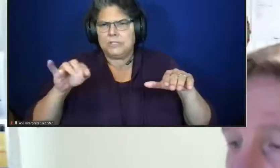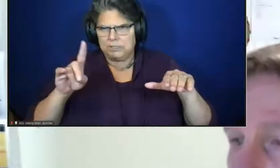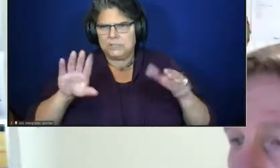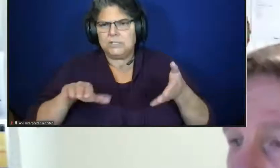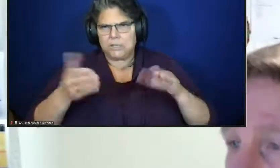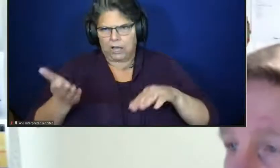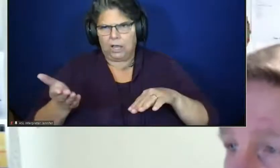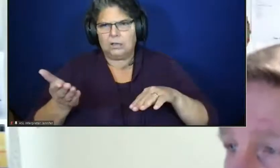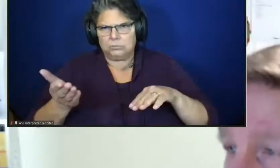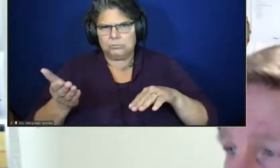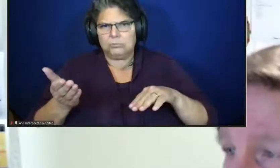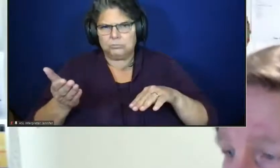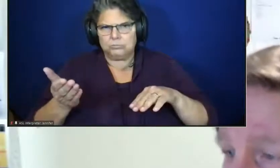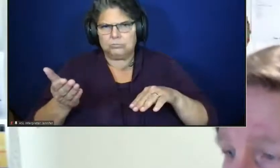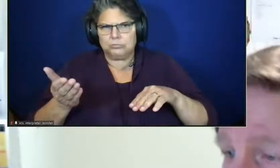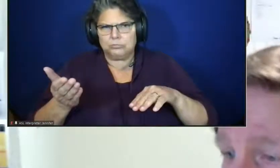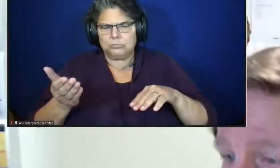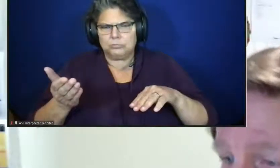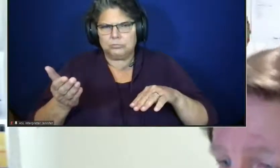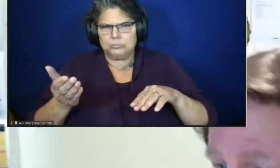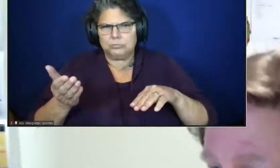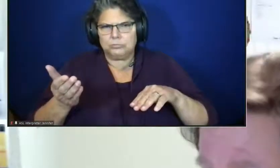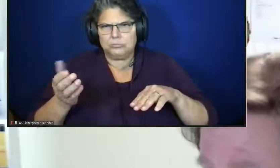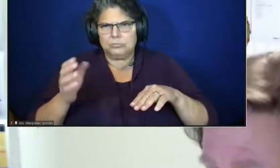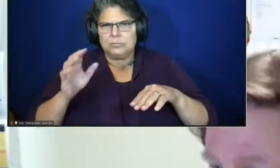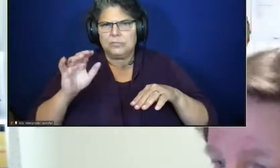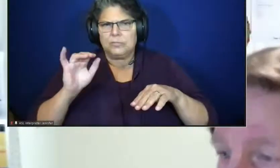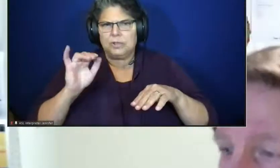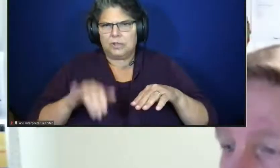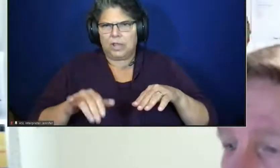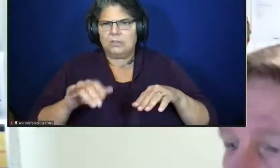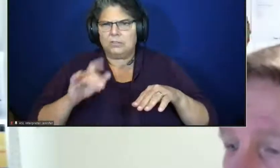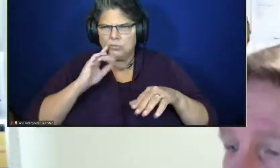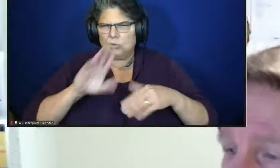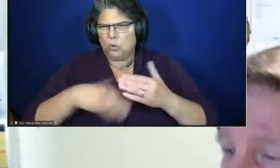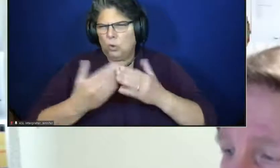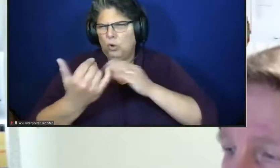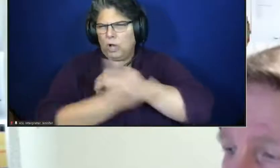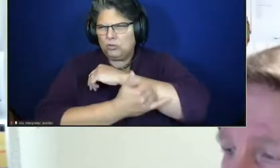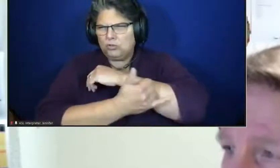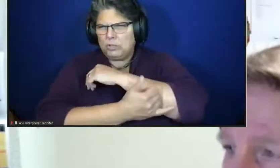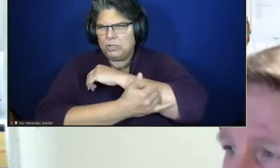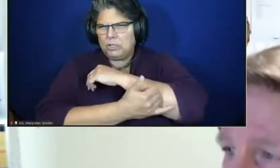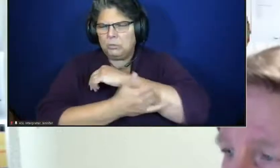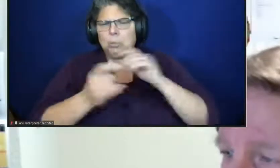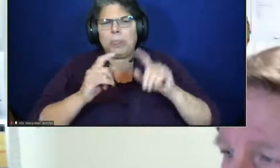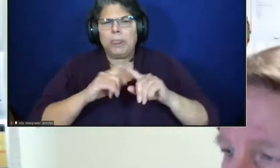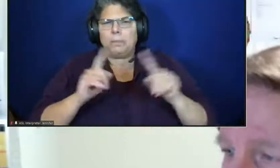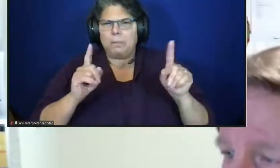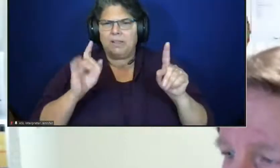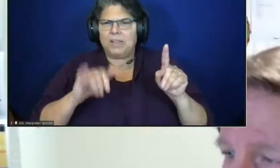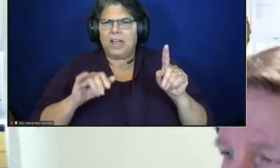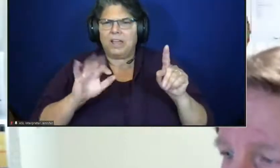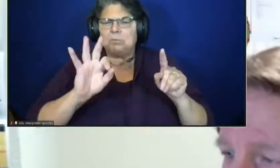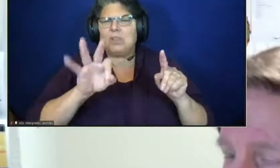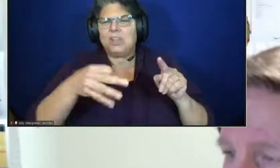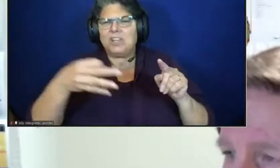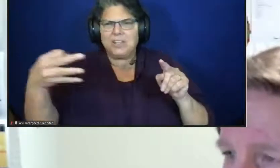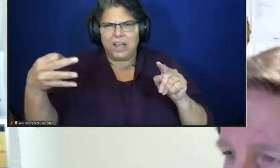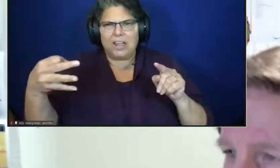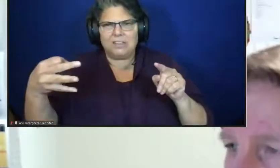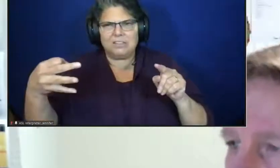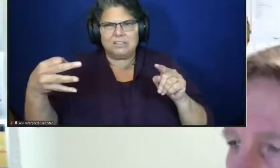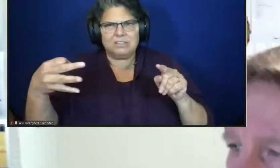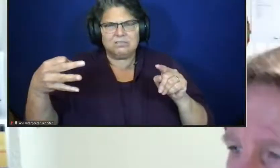died, and that is nationwide, but that put it as the 9th leading cause